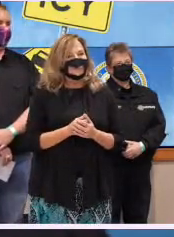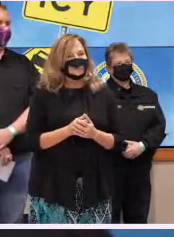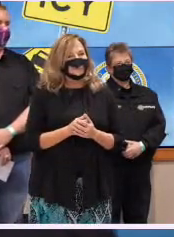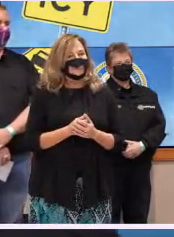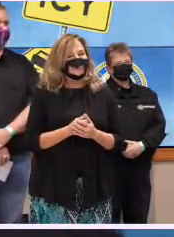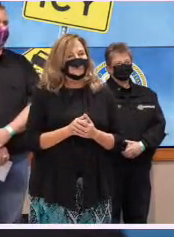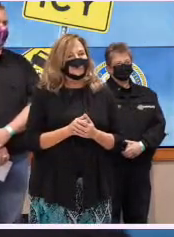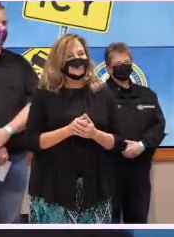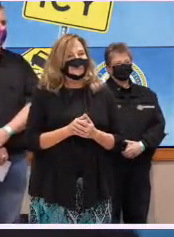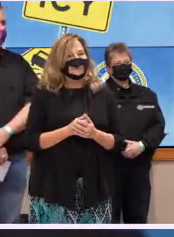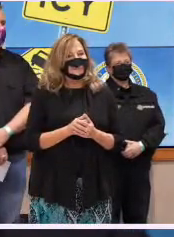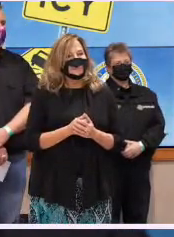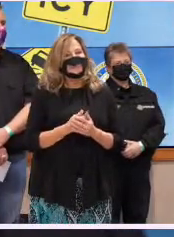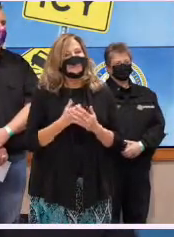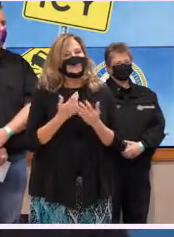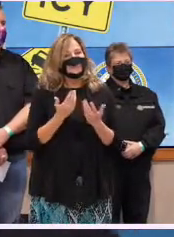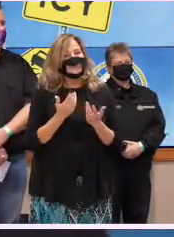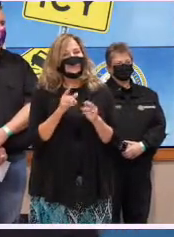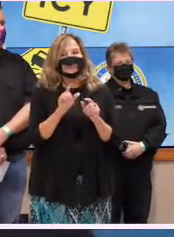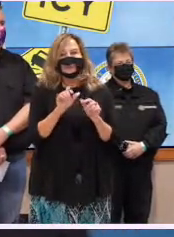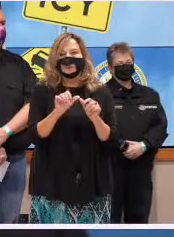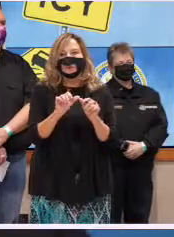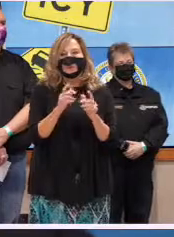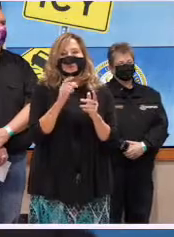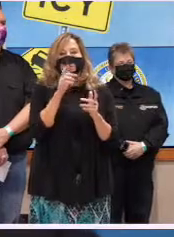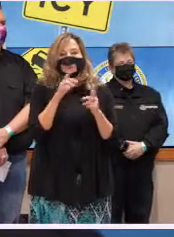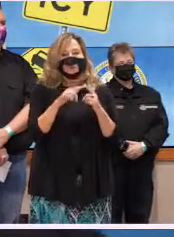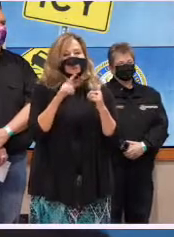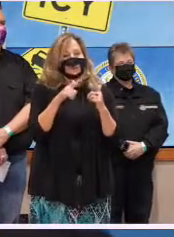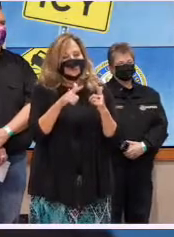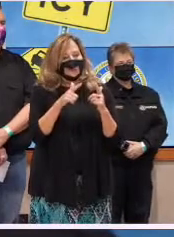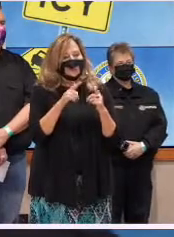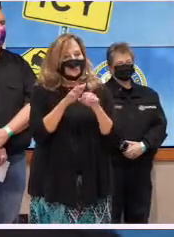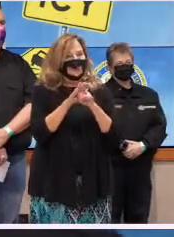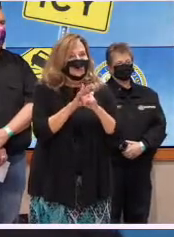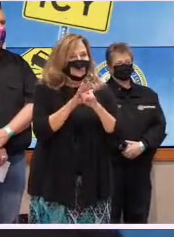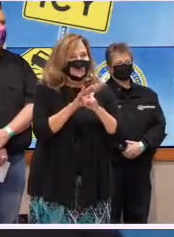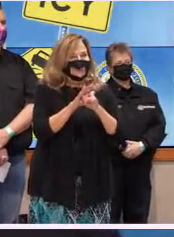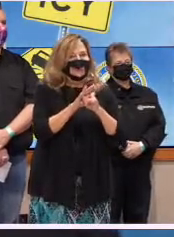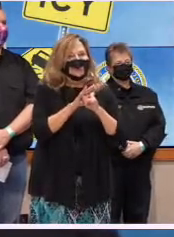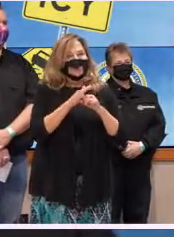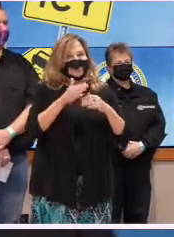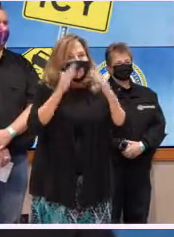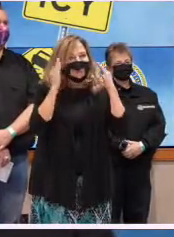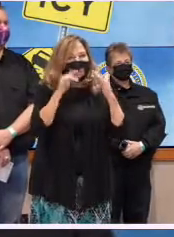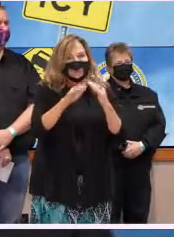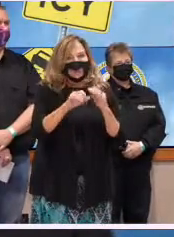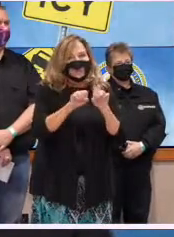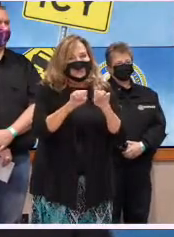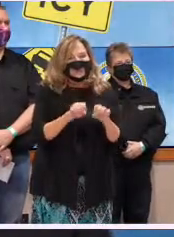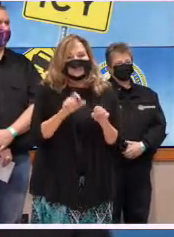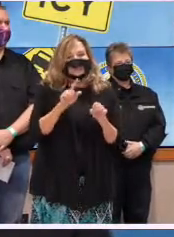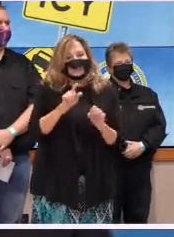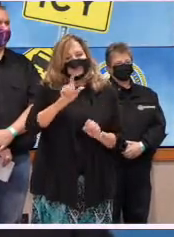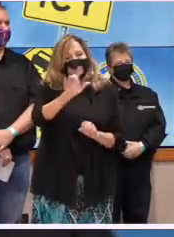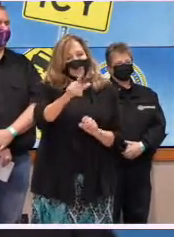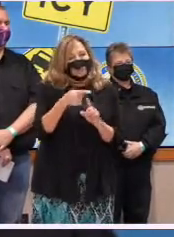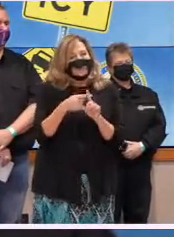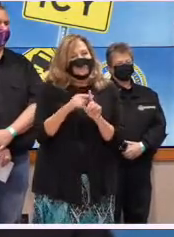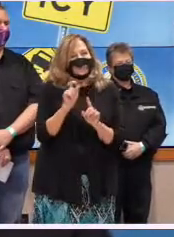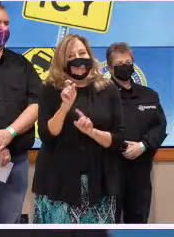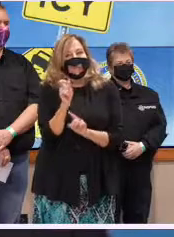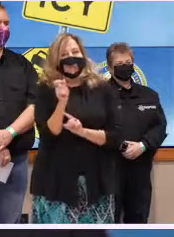In order to kind of keep the system from being overloaded, sometimes there's a tendency to turn your temp up to